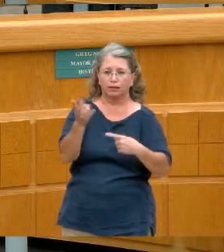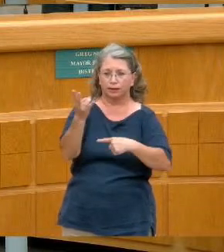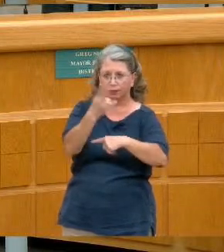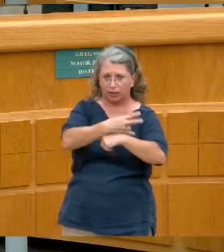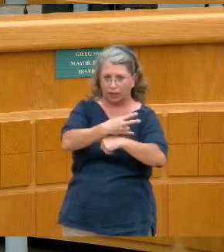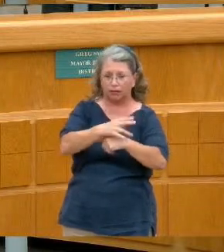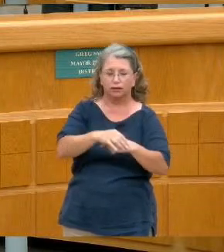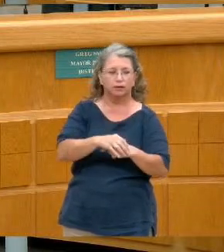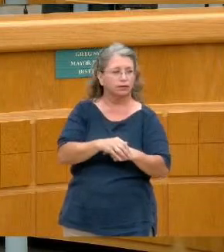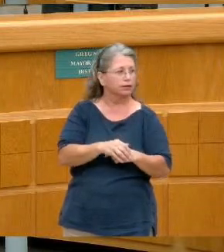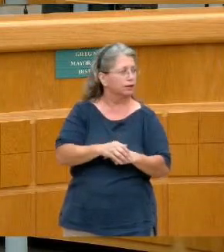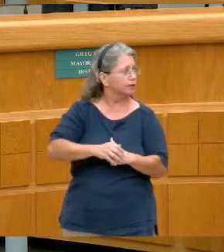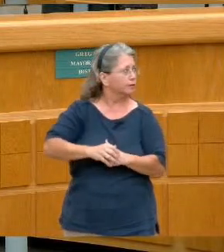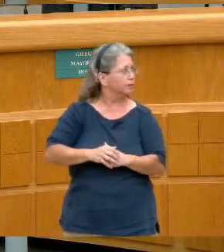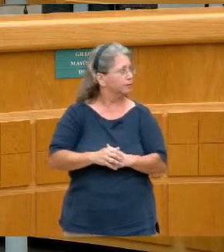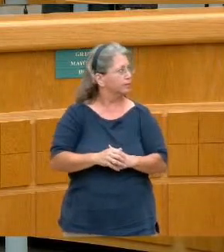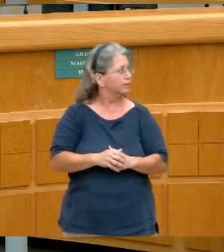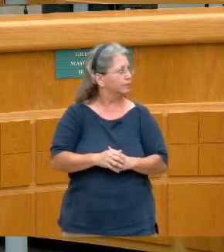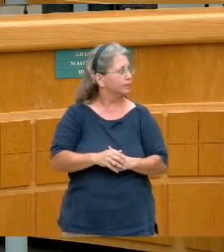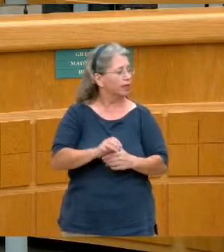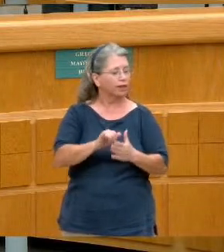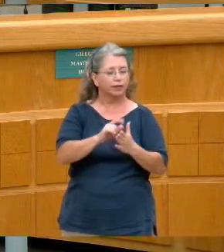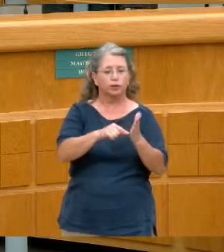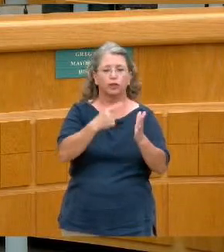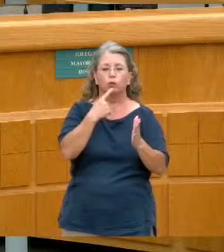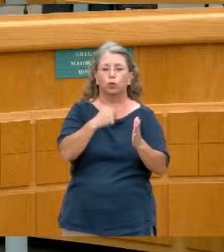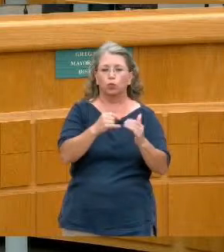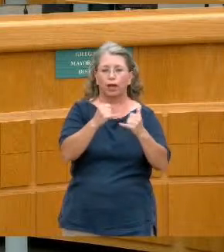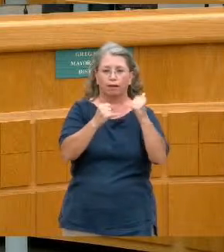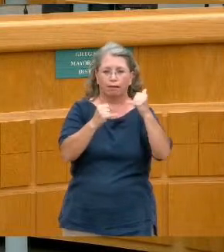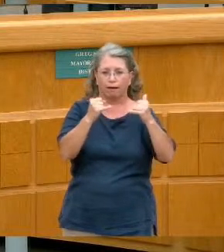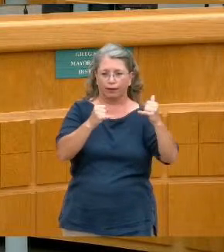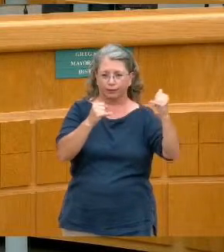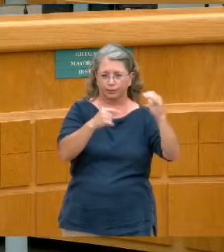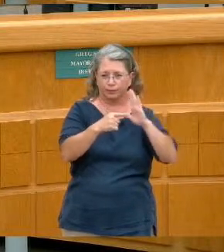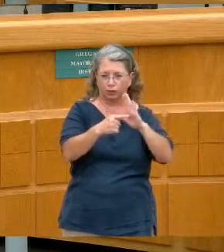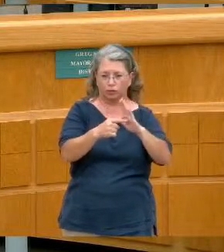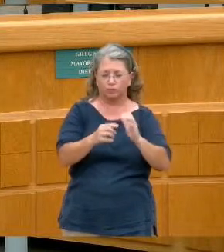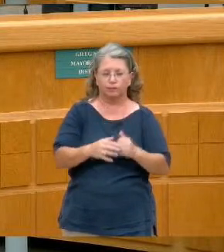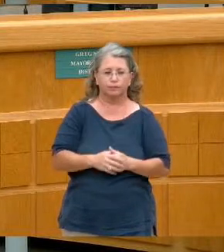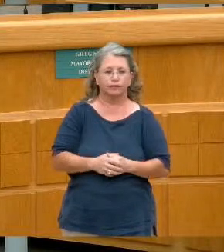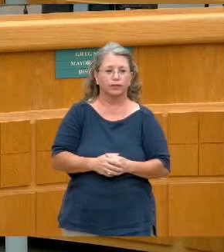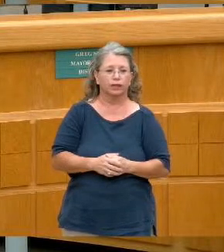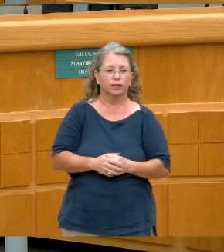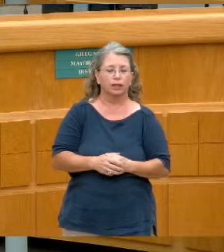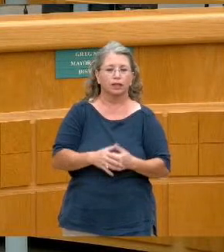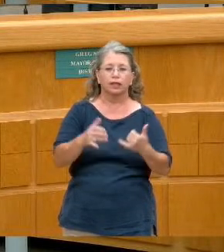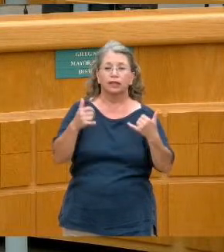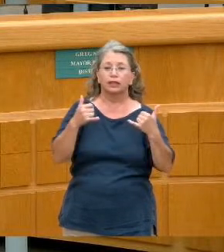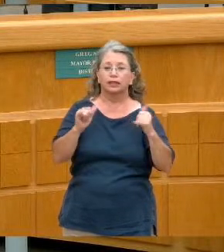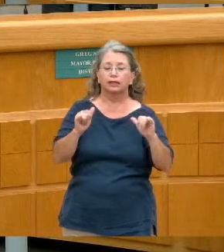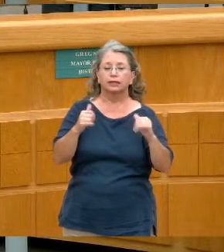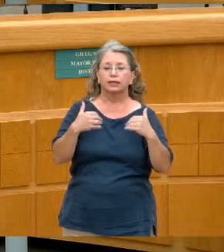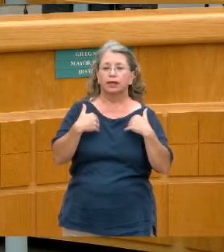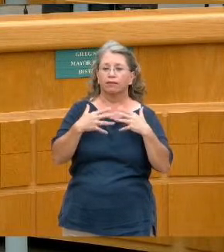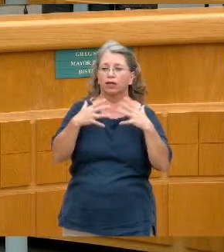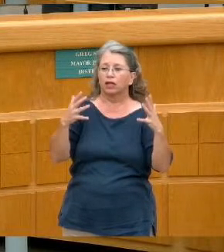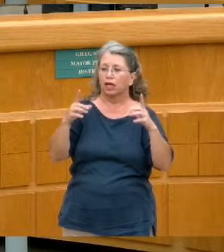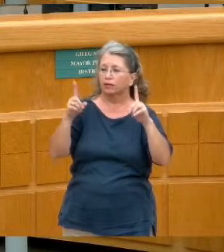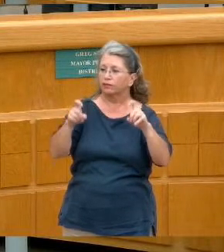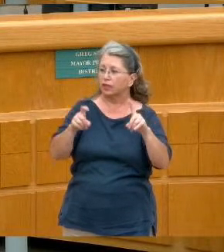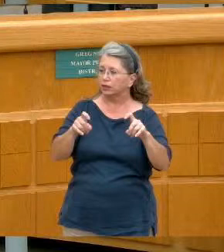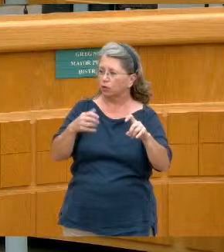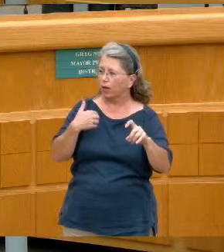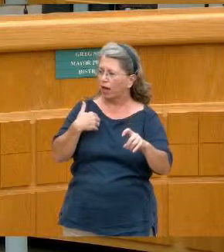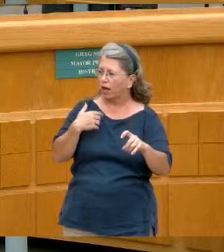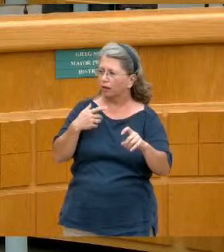there. That's what this red line shows us. And then we're still doing a lot of testing. In fact, we had a testing site this